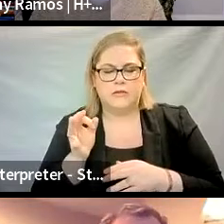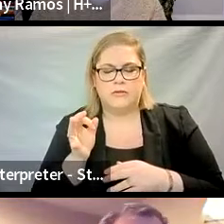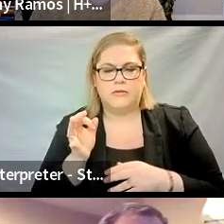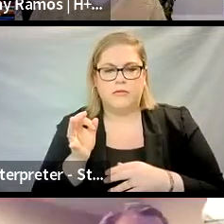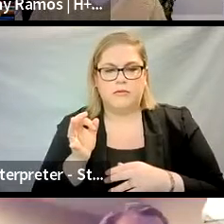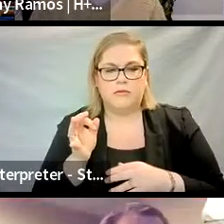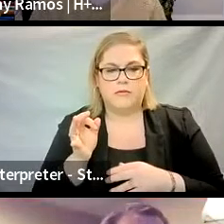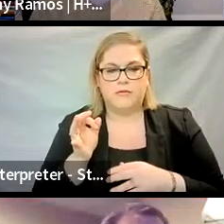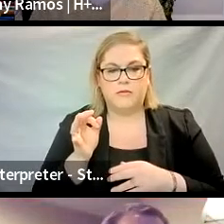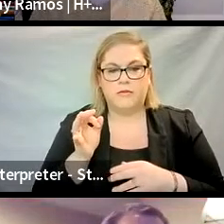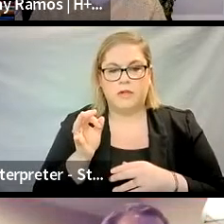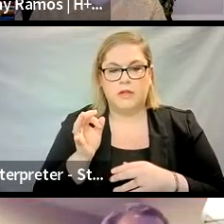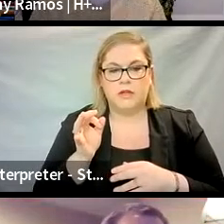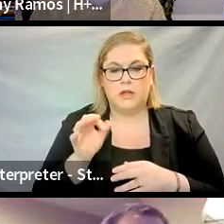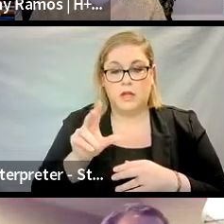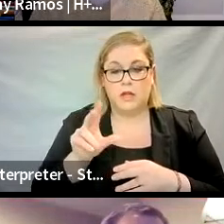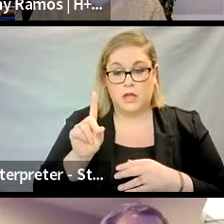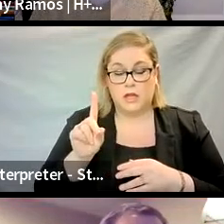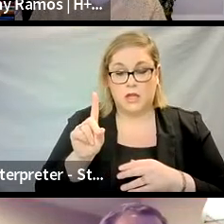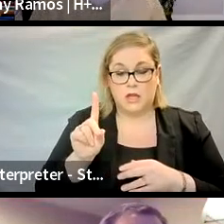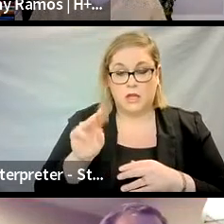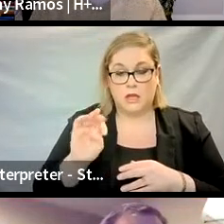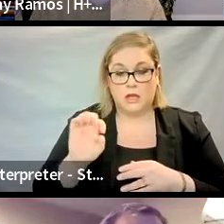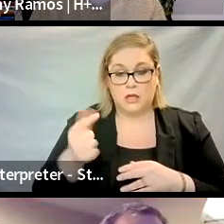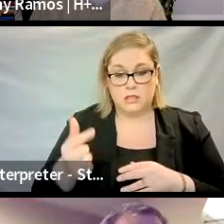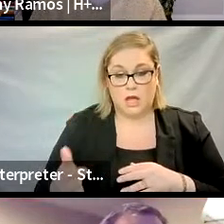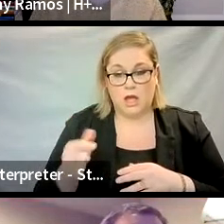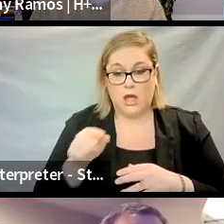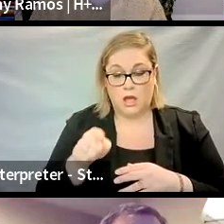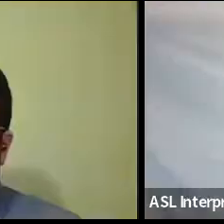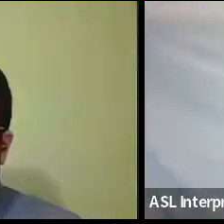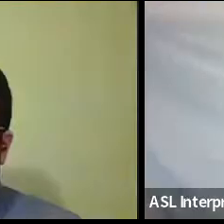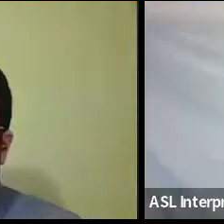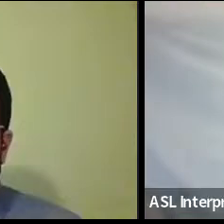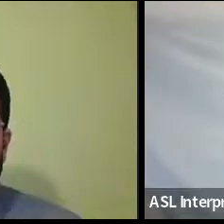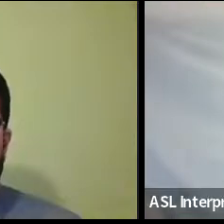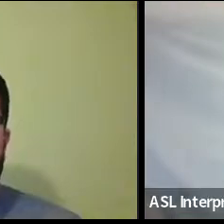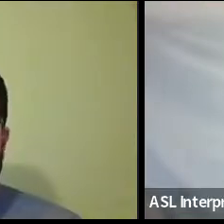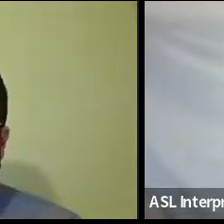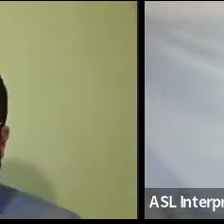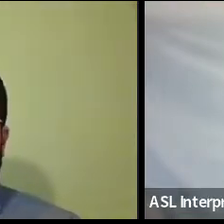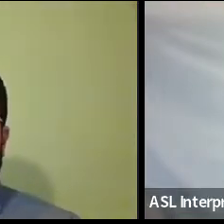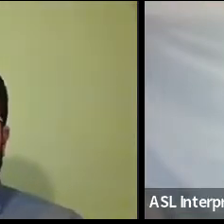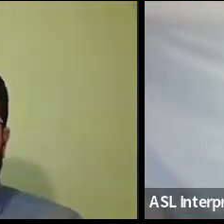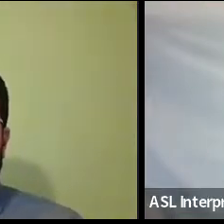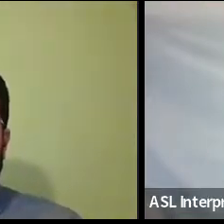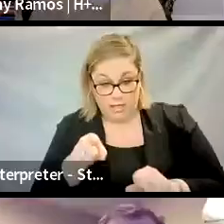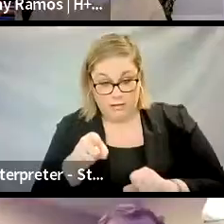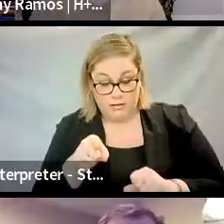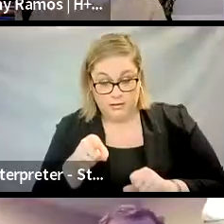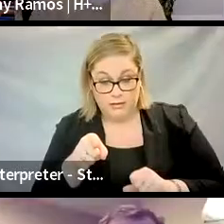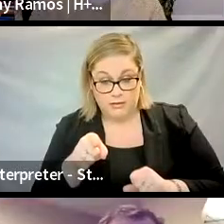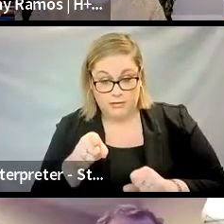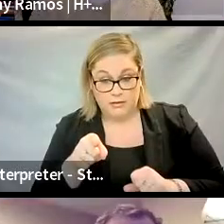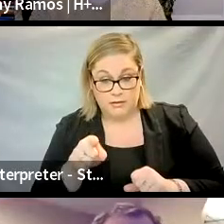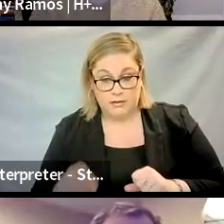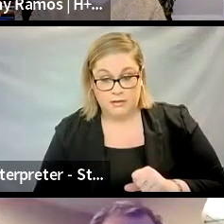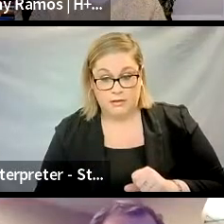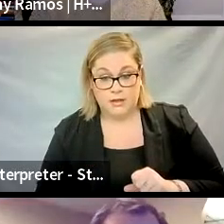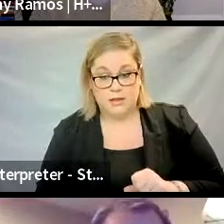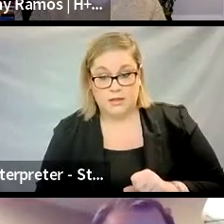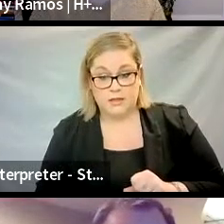or hear from Douglas to see if we are able to see the interpreter on the screen now before we get started.